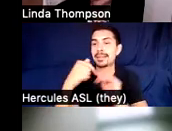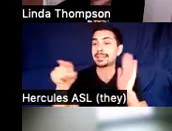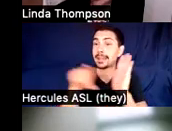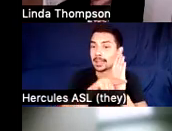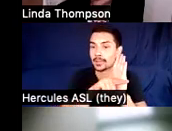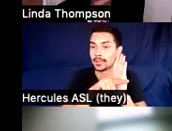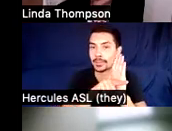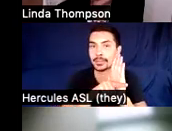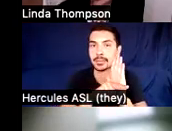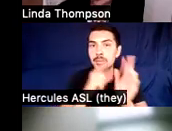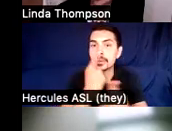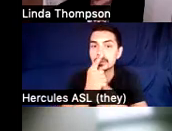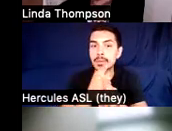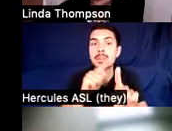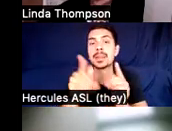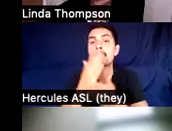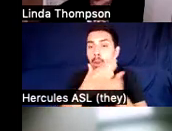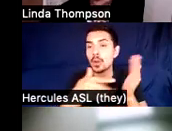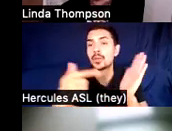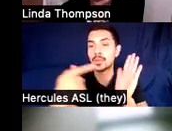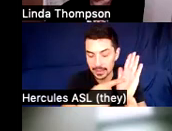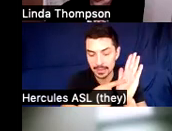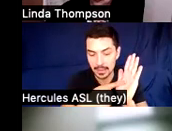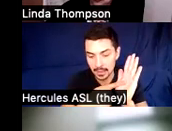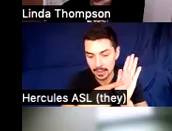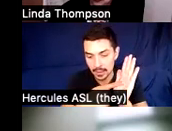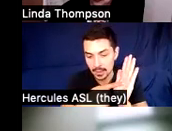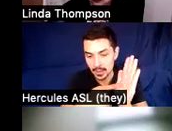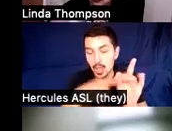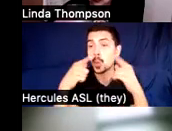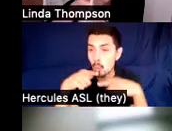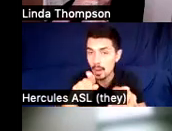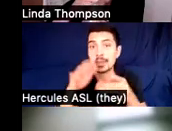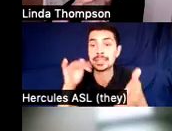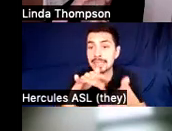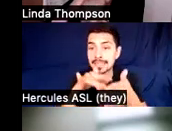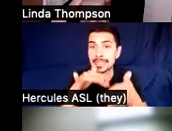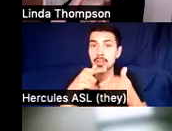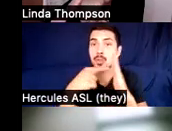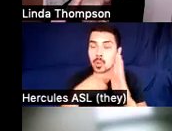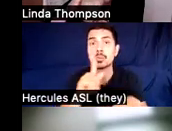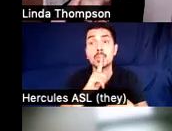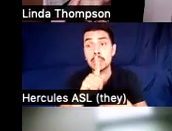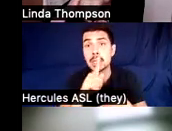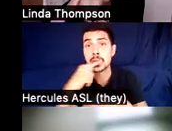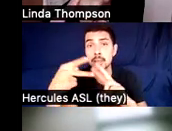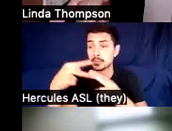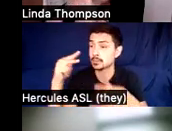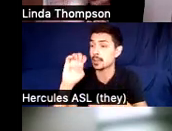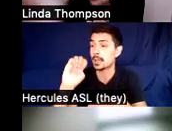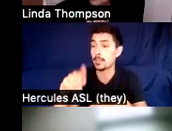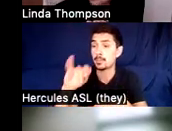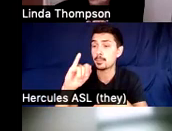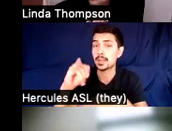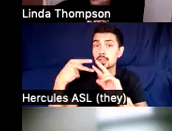these things. And I think the piece of this too is that while there are studies that are showing this is real and there can be, you know,